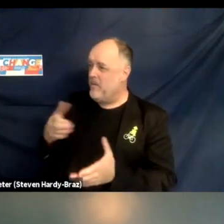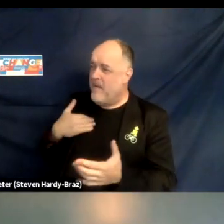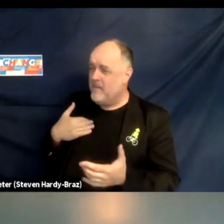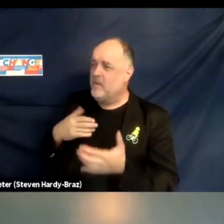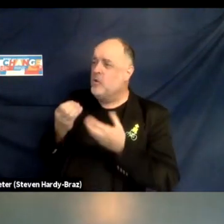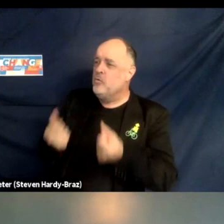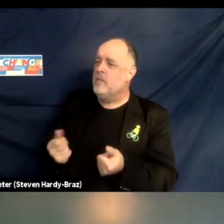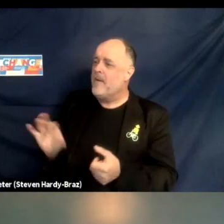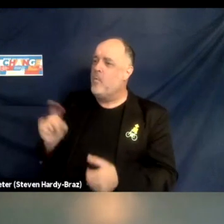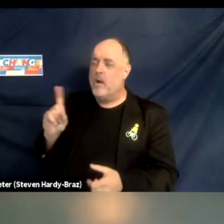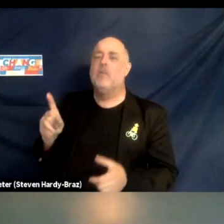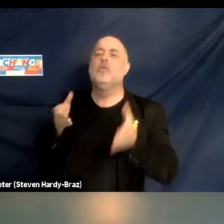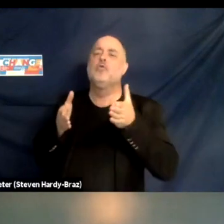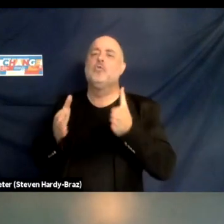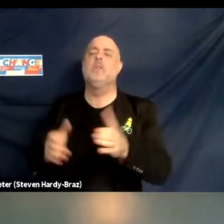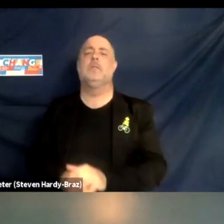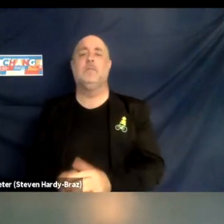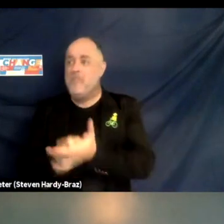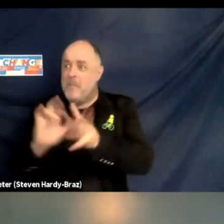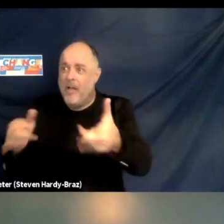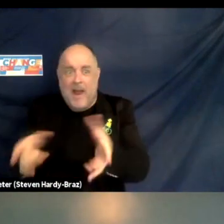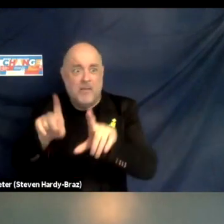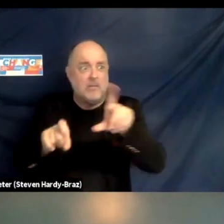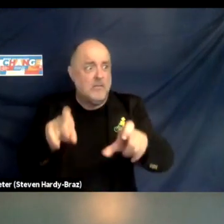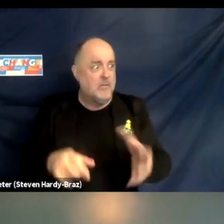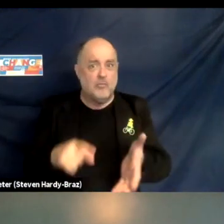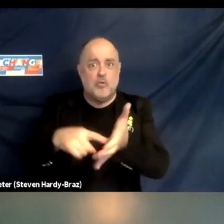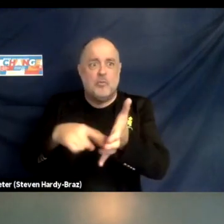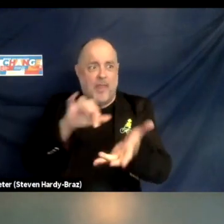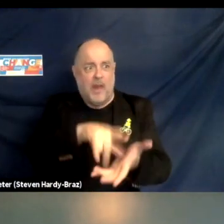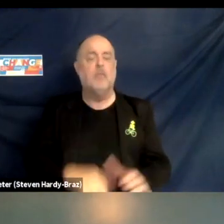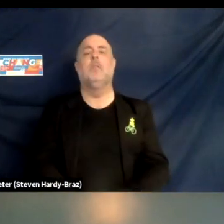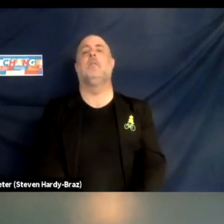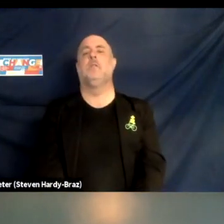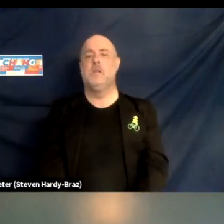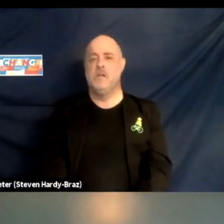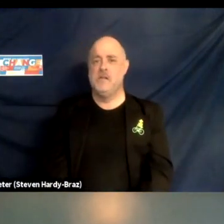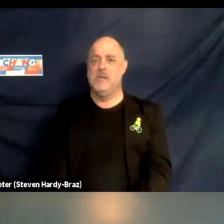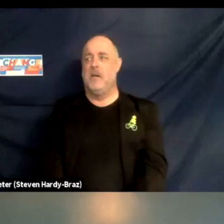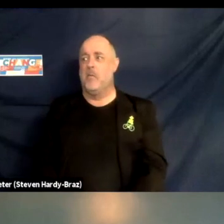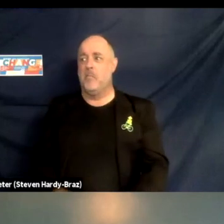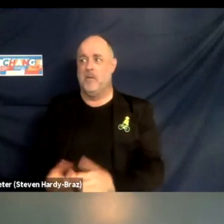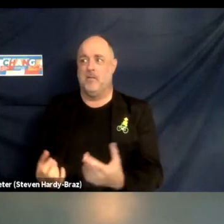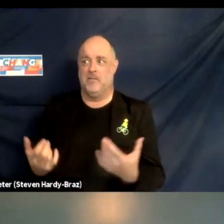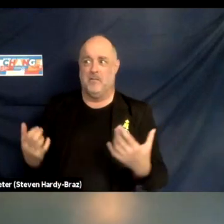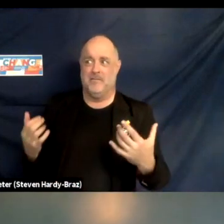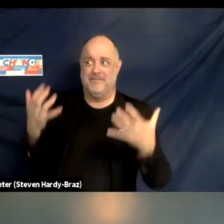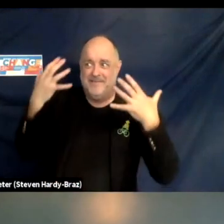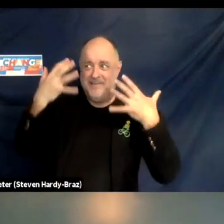are found in the streets among the very people in which many of us, unfortunately, are fearful of engaging